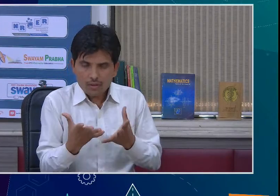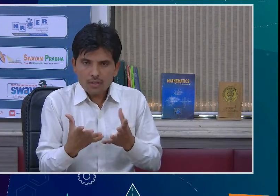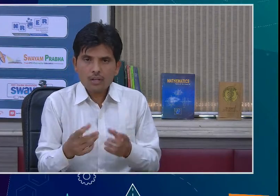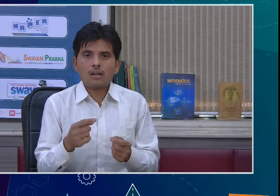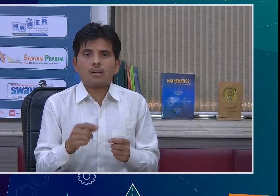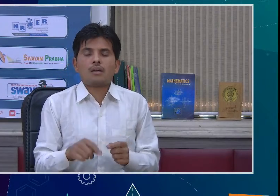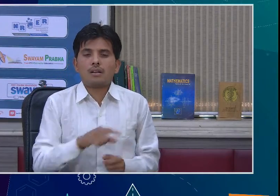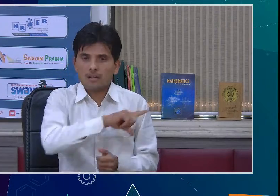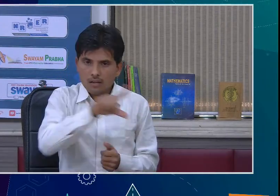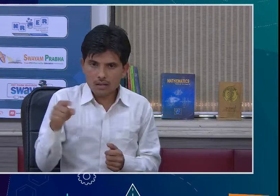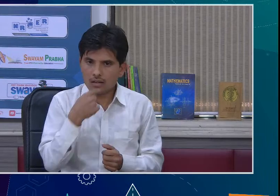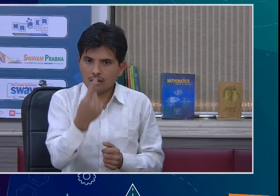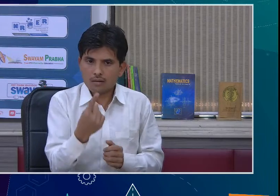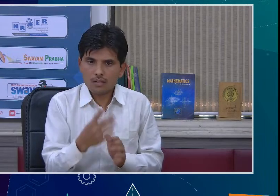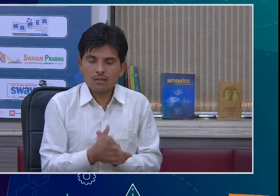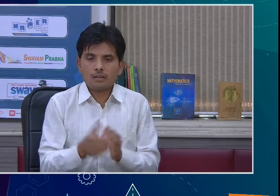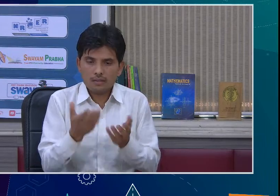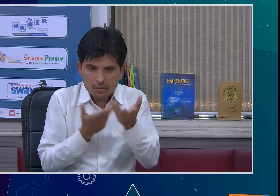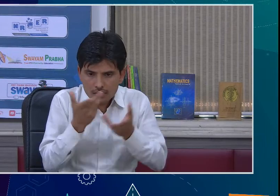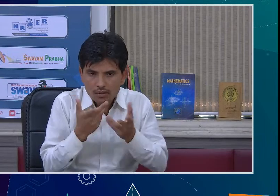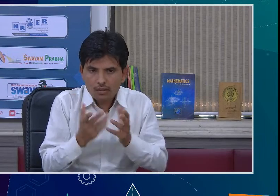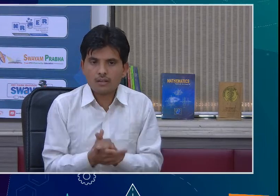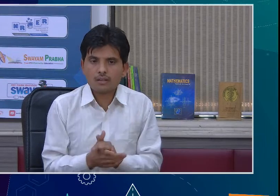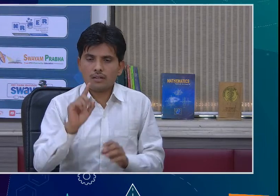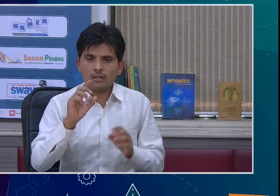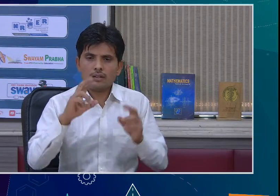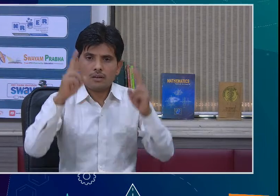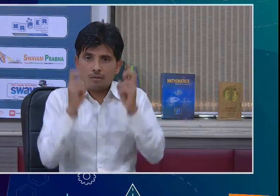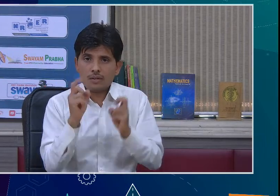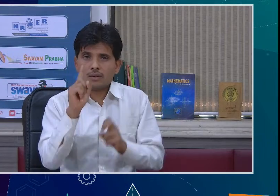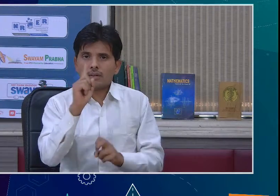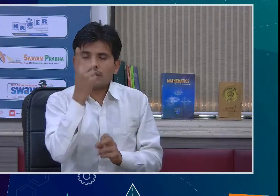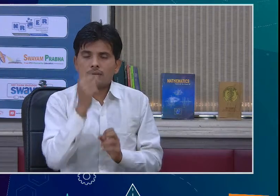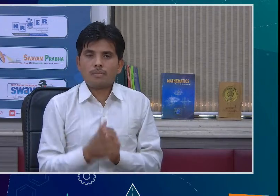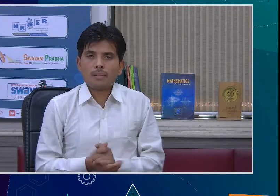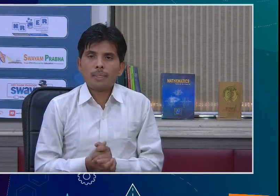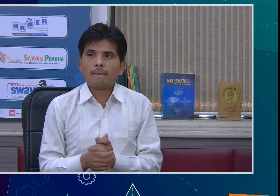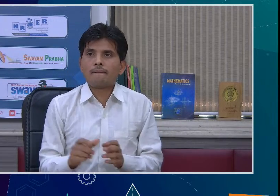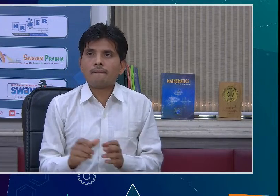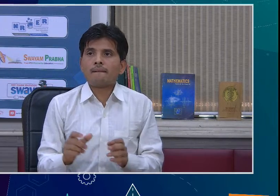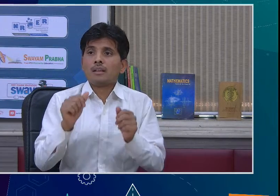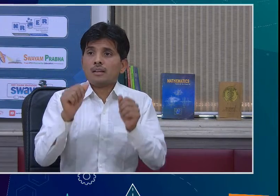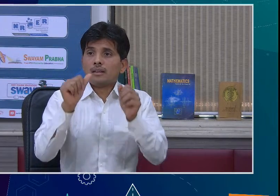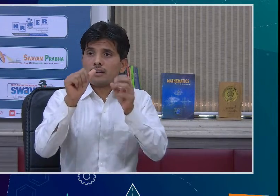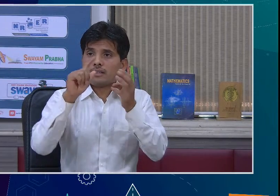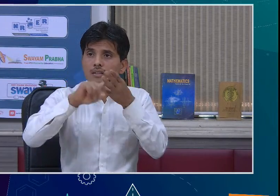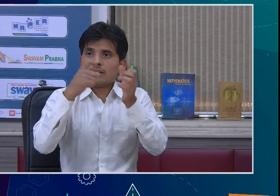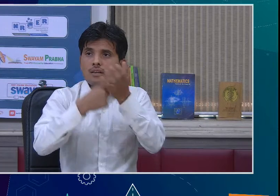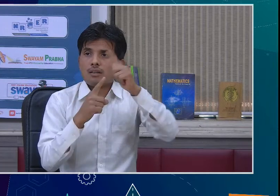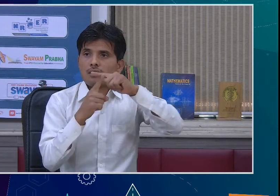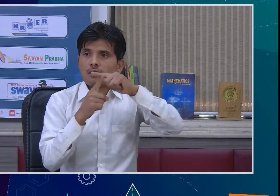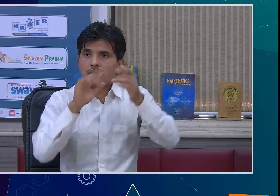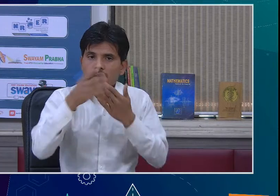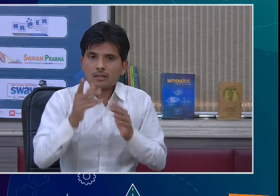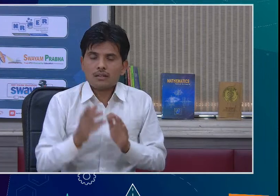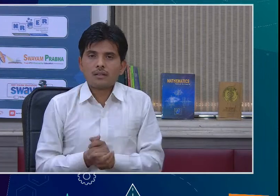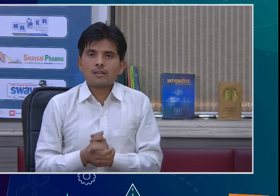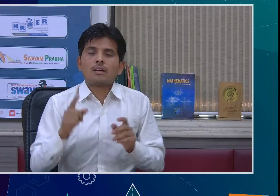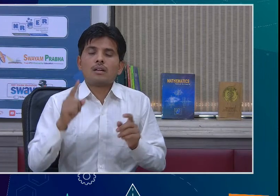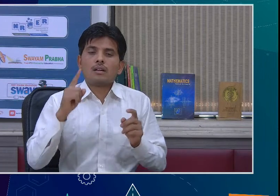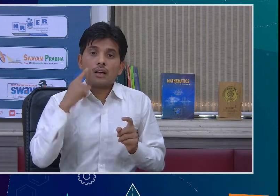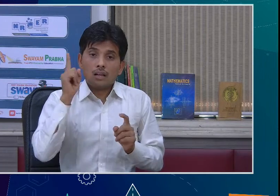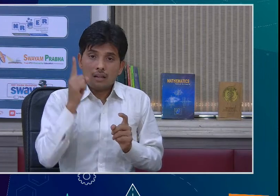of you, as we are going to discuss about chapter number 1, the Earth in our solar system, from the book The Earth Our